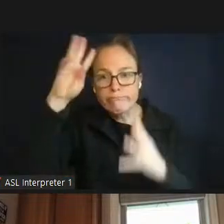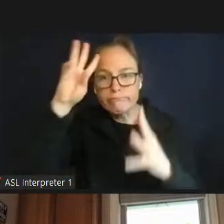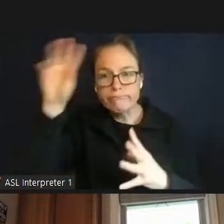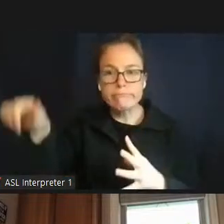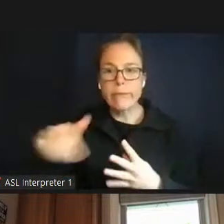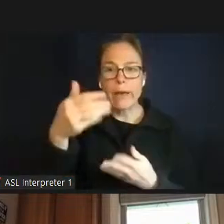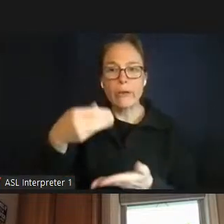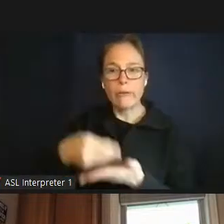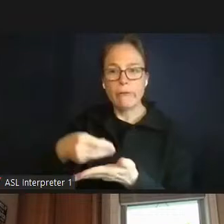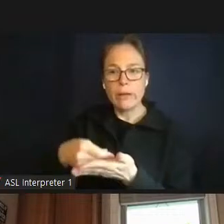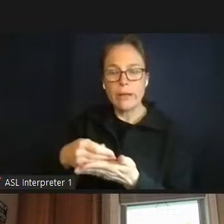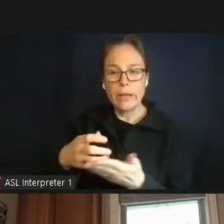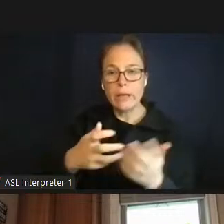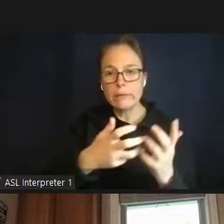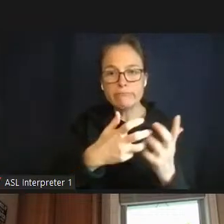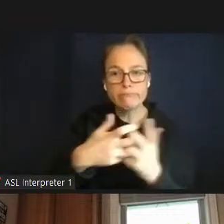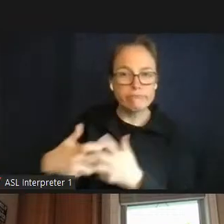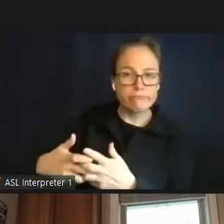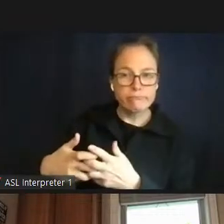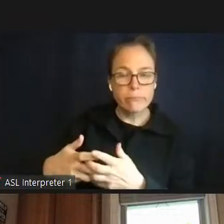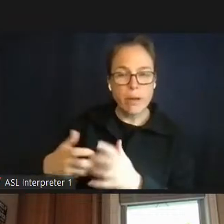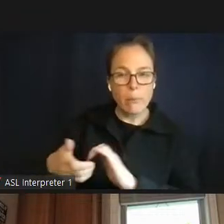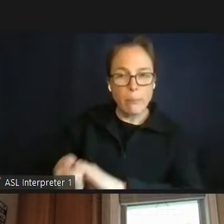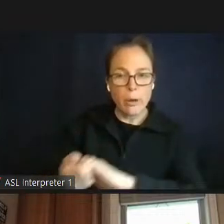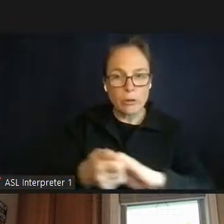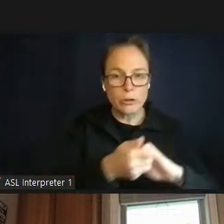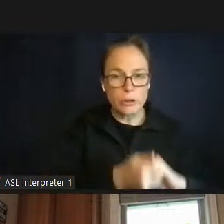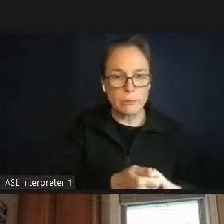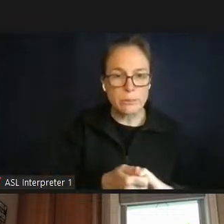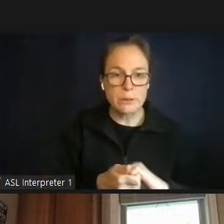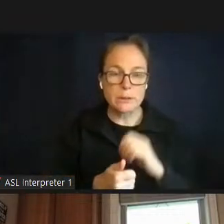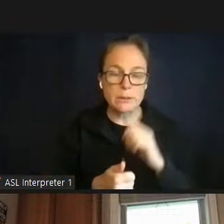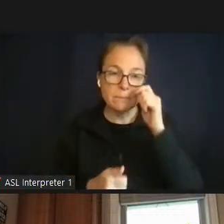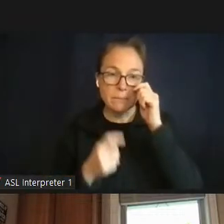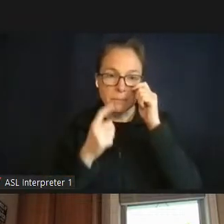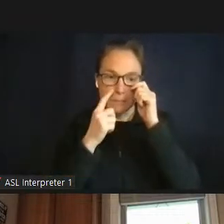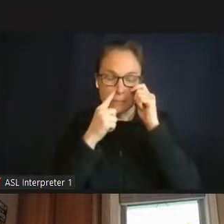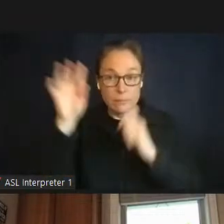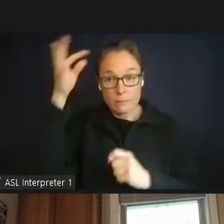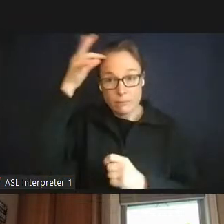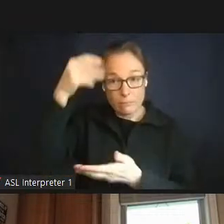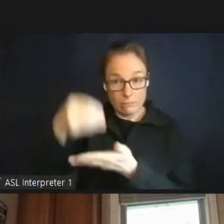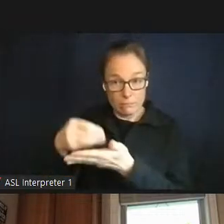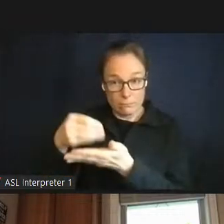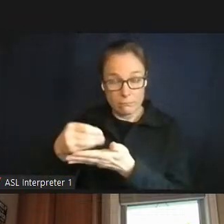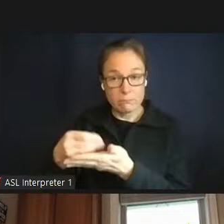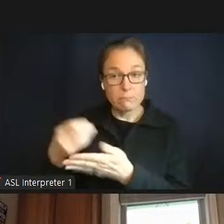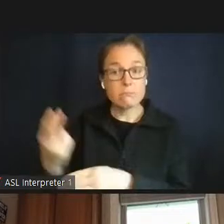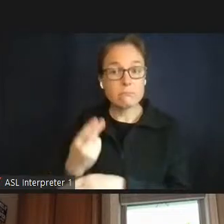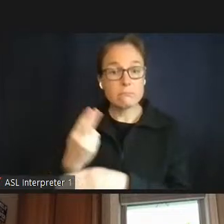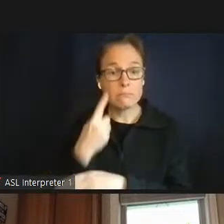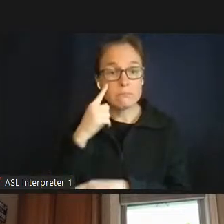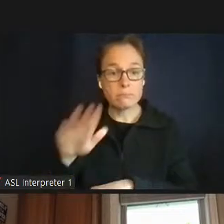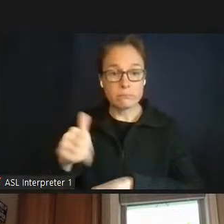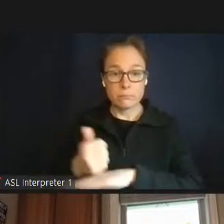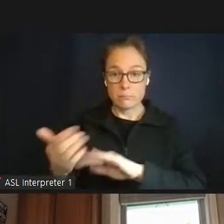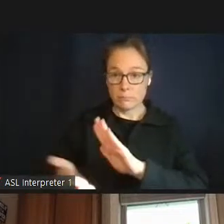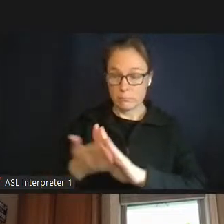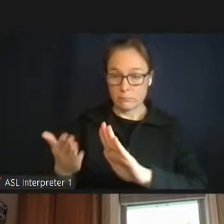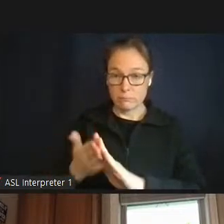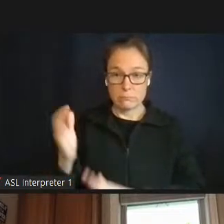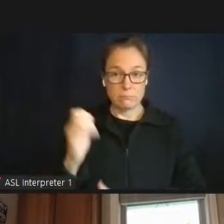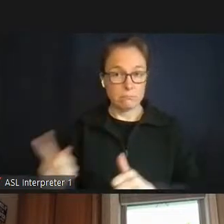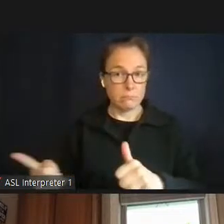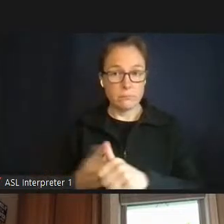and collaborative partnerships. Some of this includes the use of federal grant funds to establish and operate Oregon's first and only